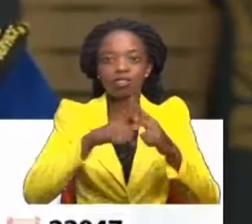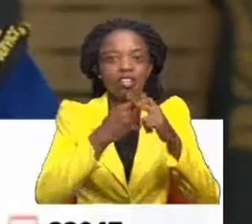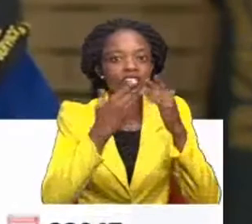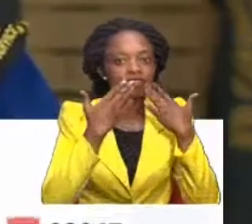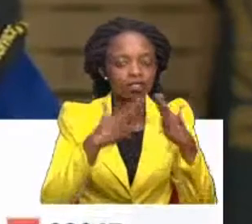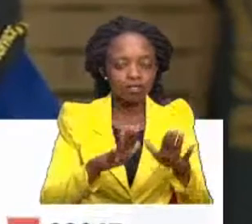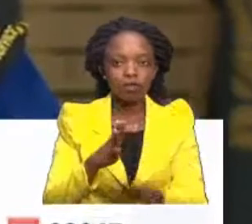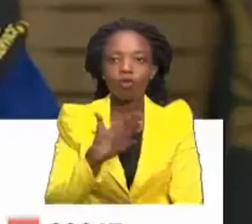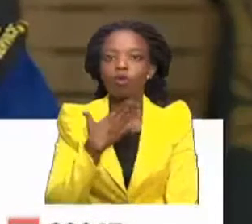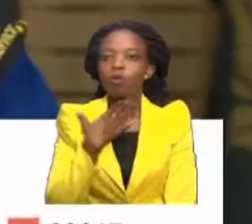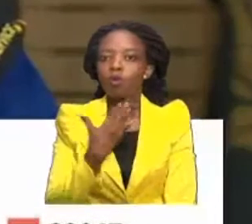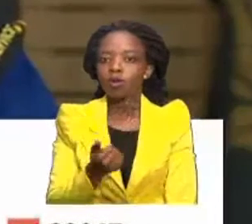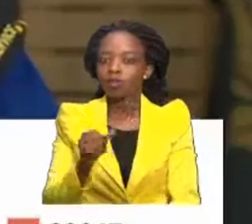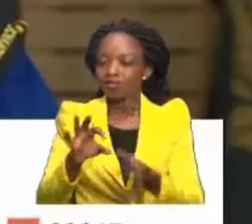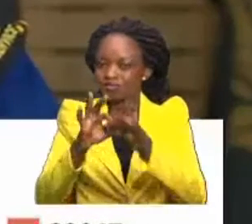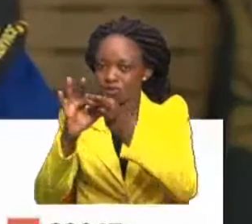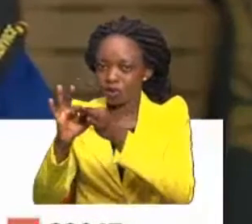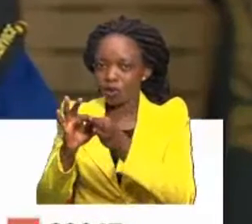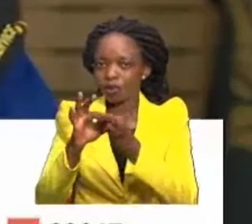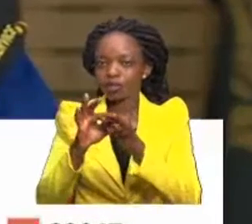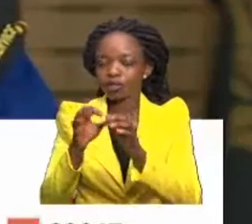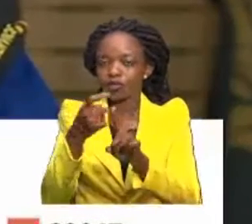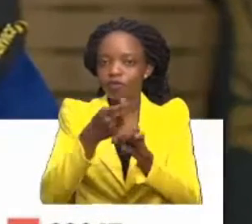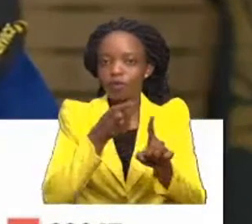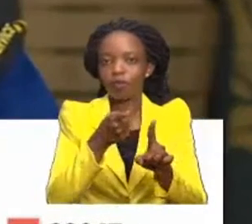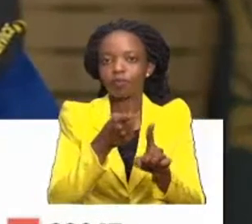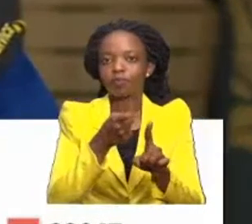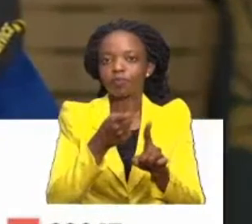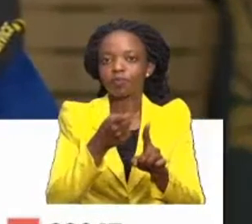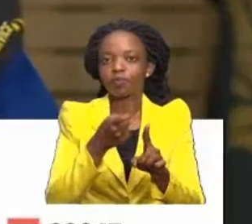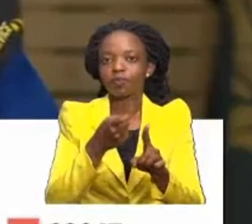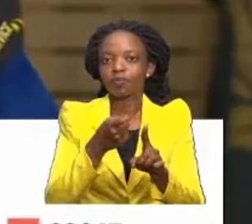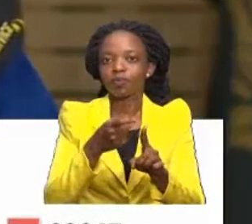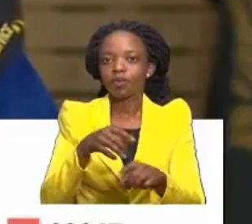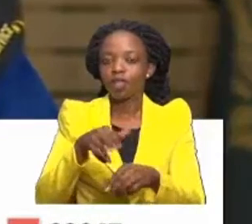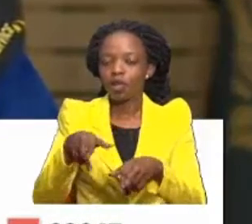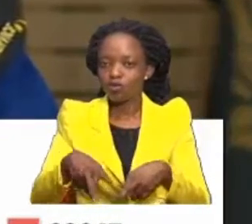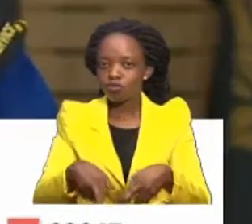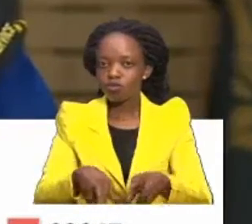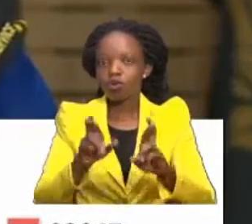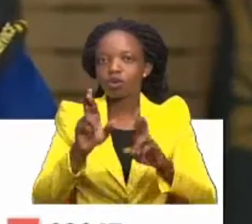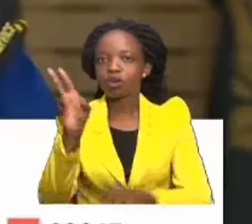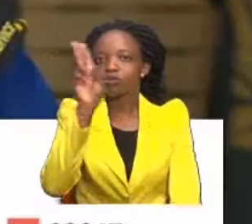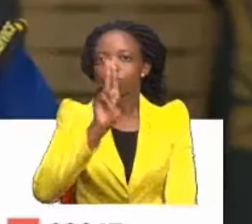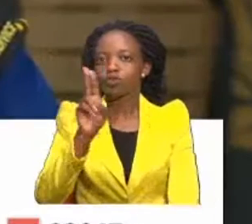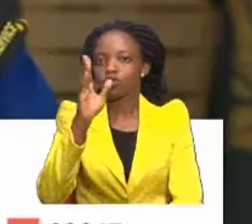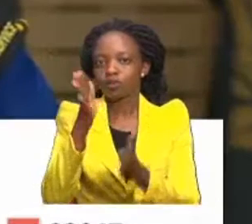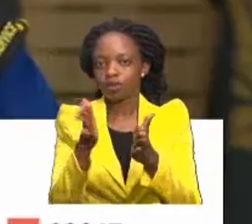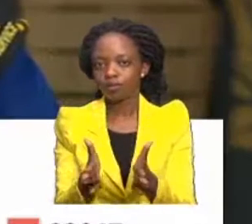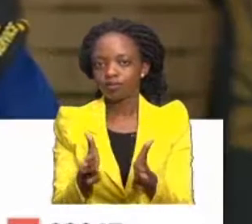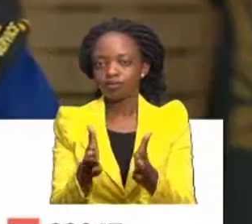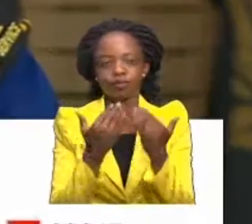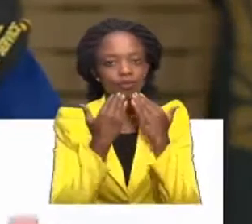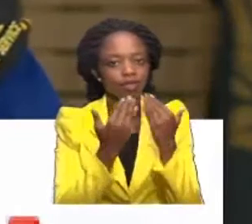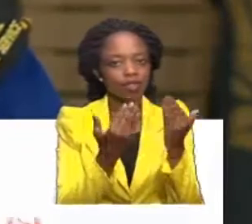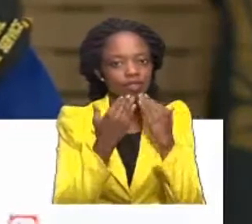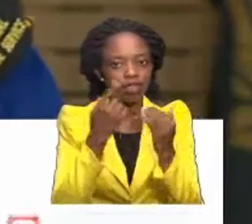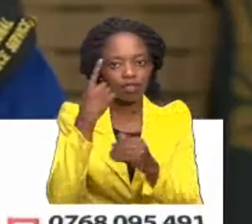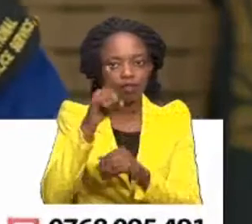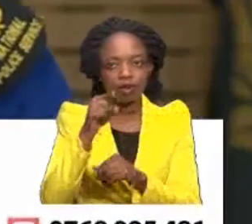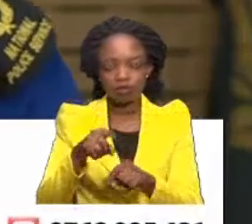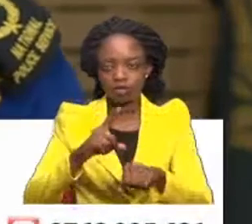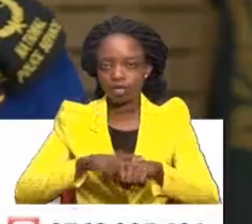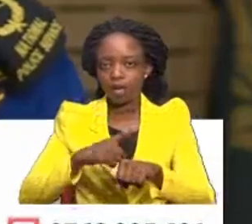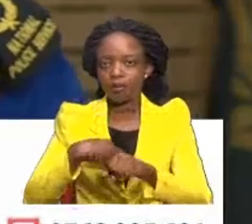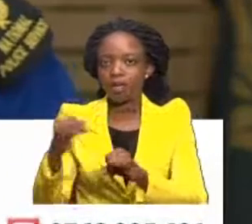we want cooperation from our road users. Thank you. For that, at this point, I